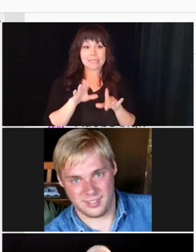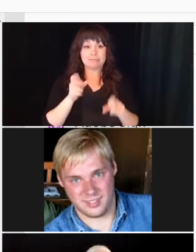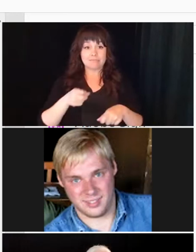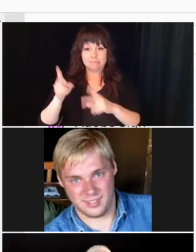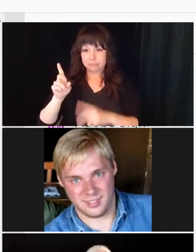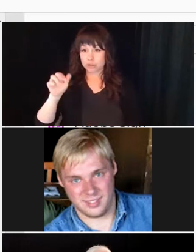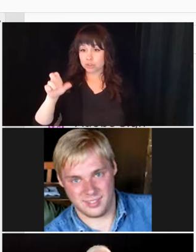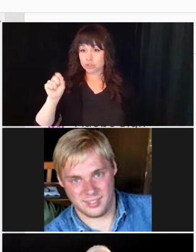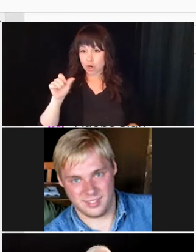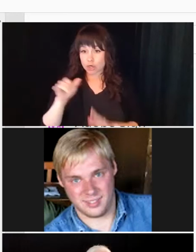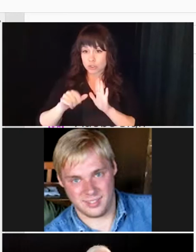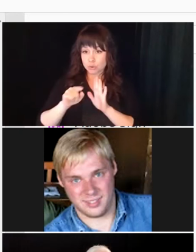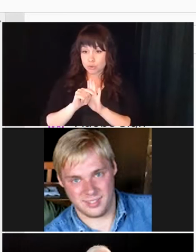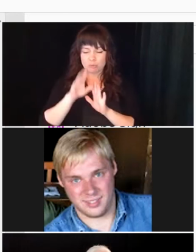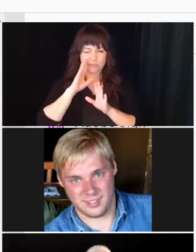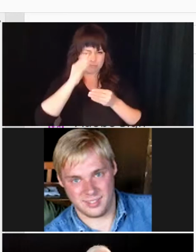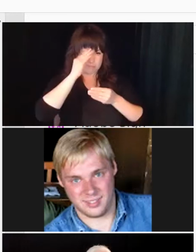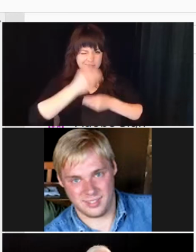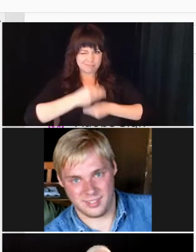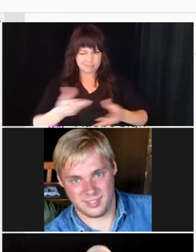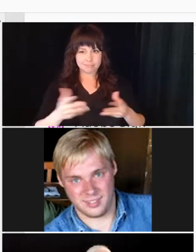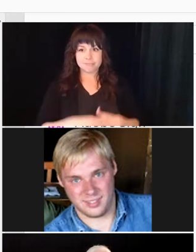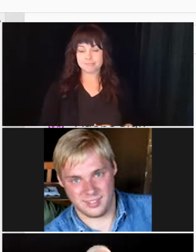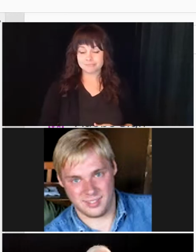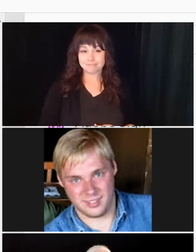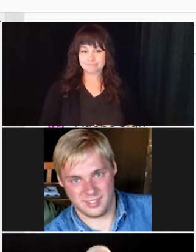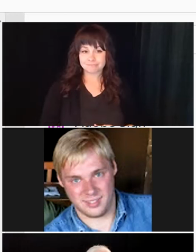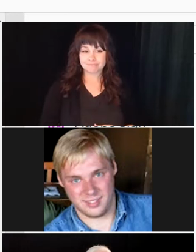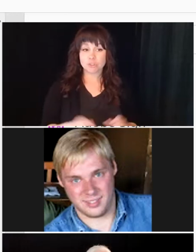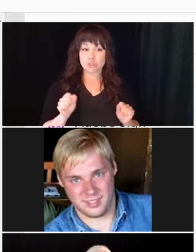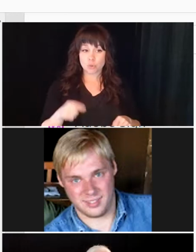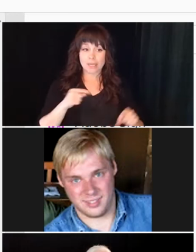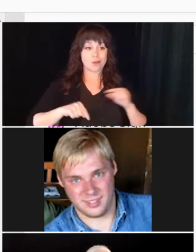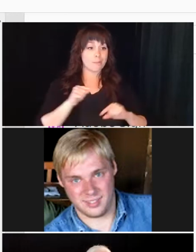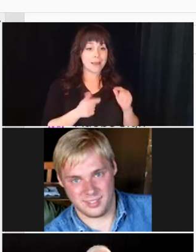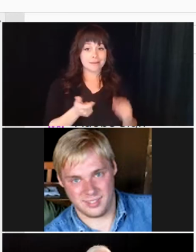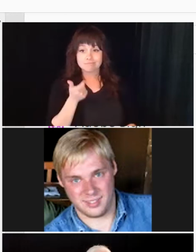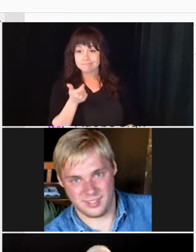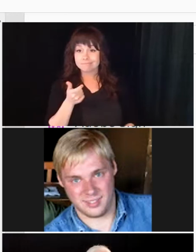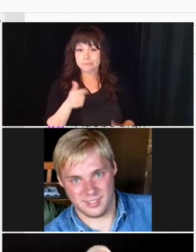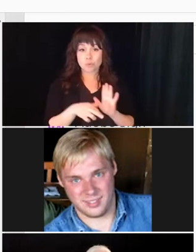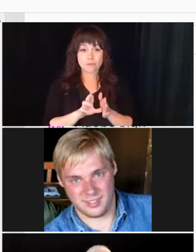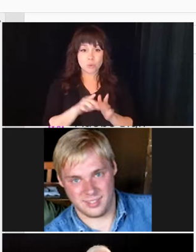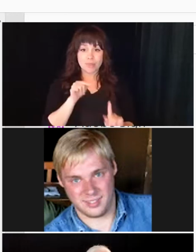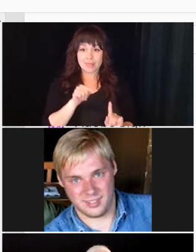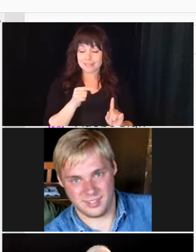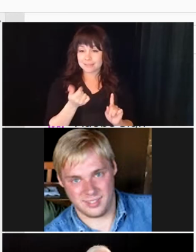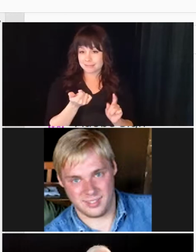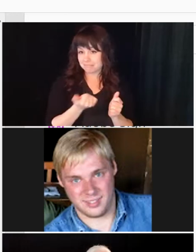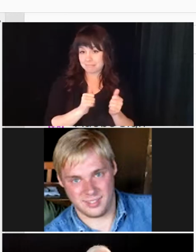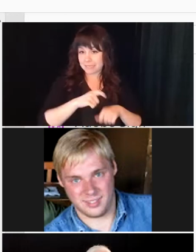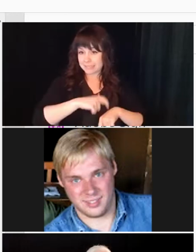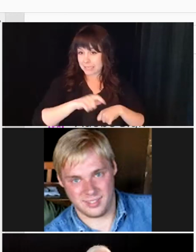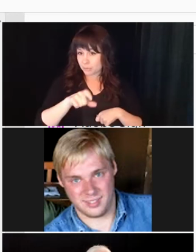channel. And you can go back and listen to this, you know, at your convenience as you want